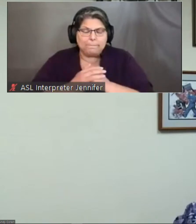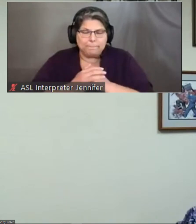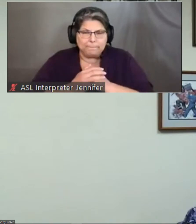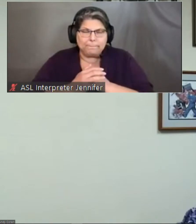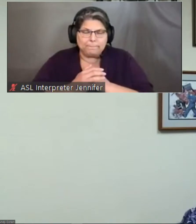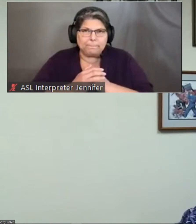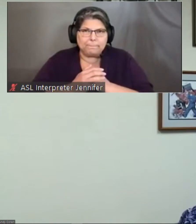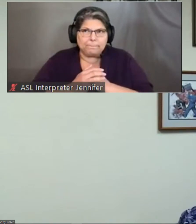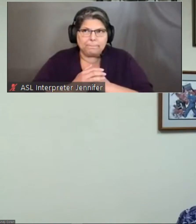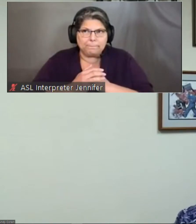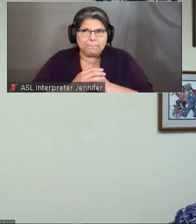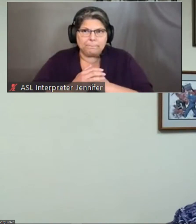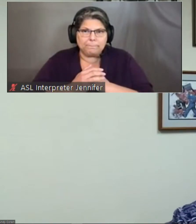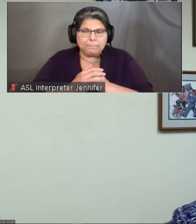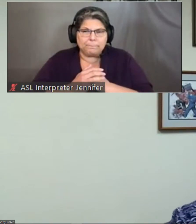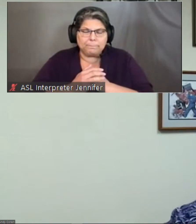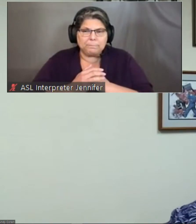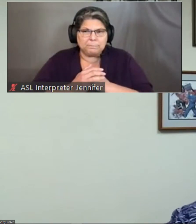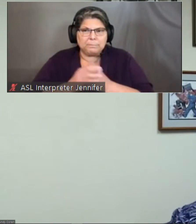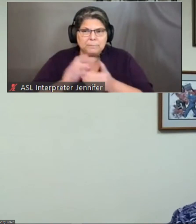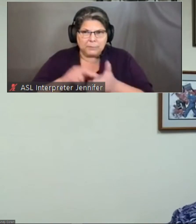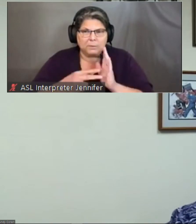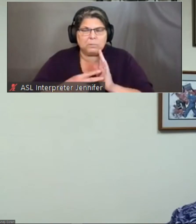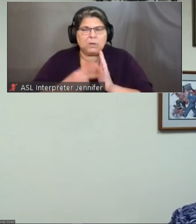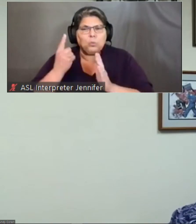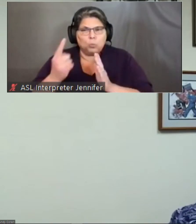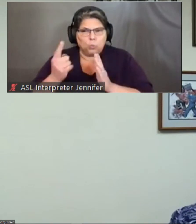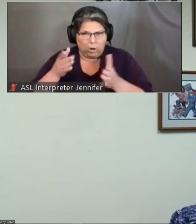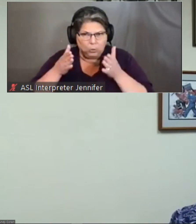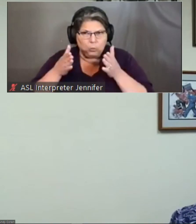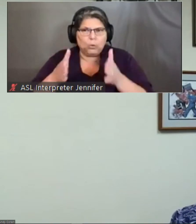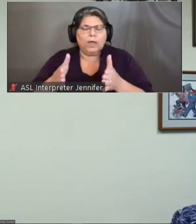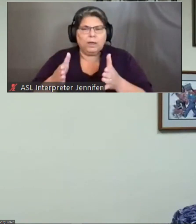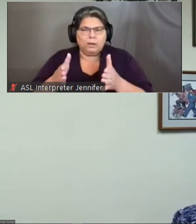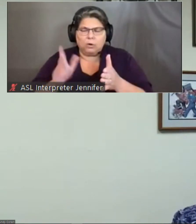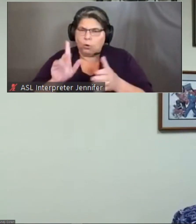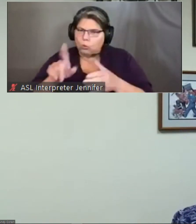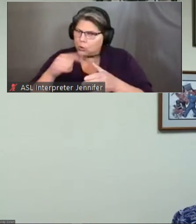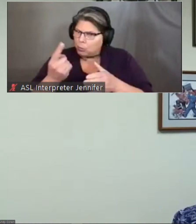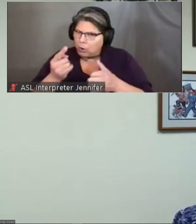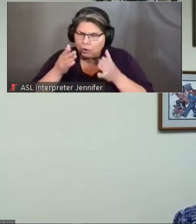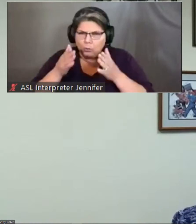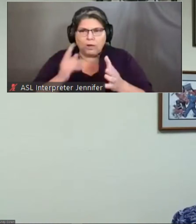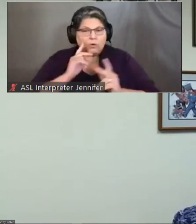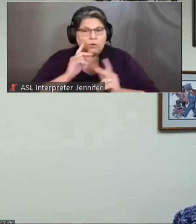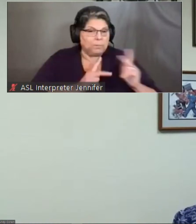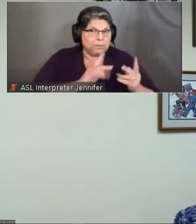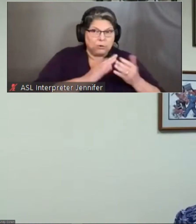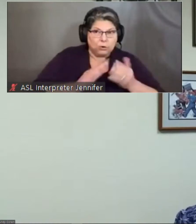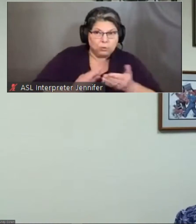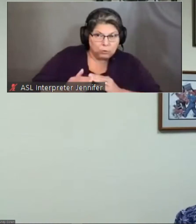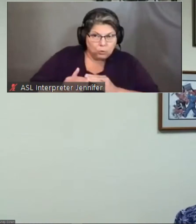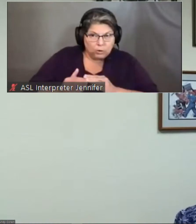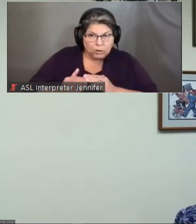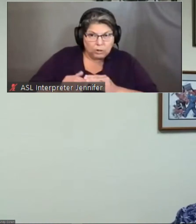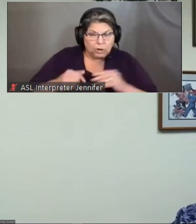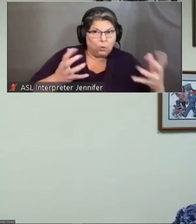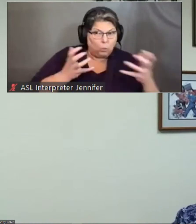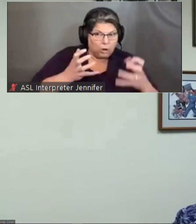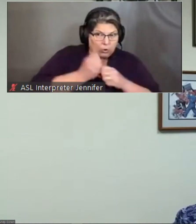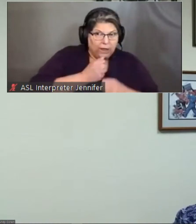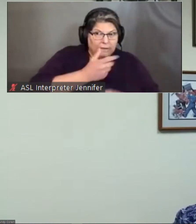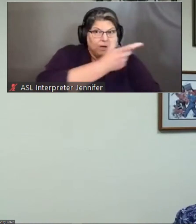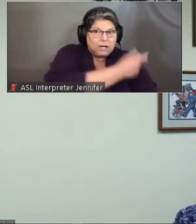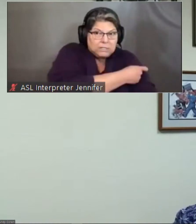a single point of entry for people in the community when they want a vaccine